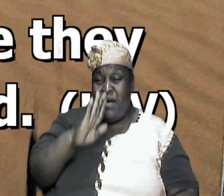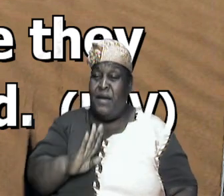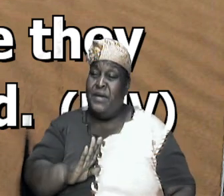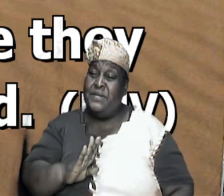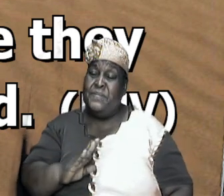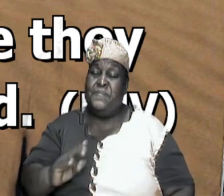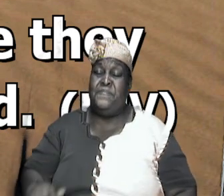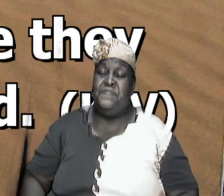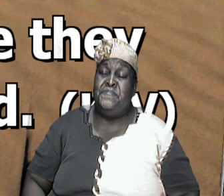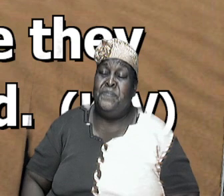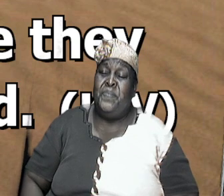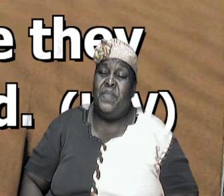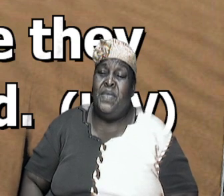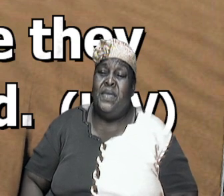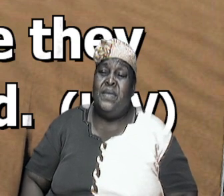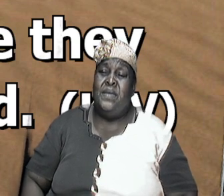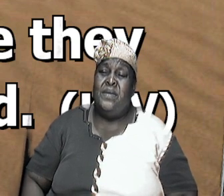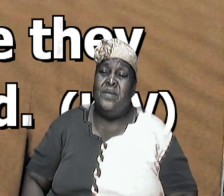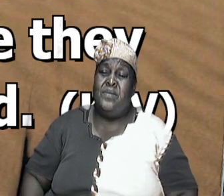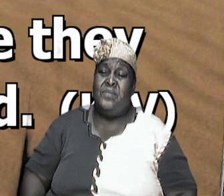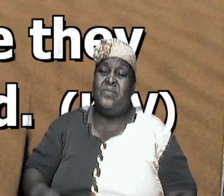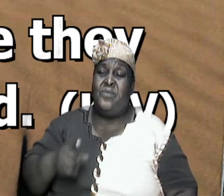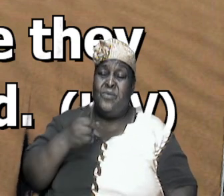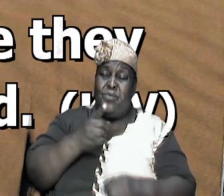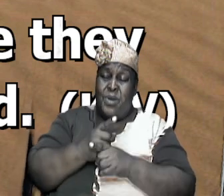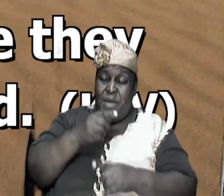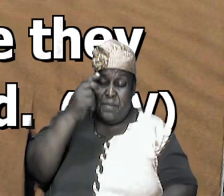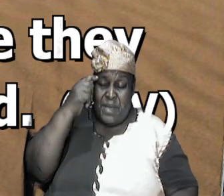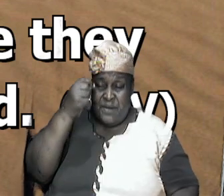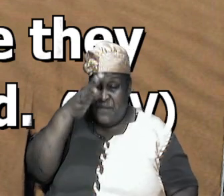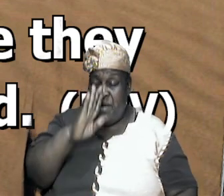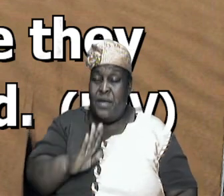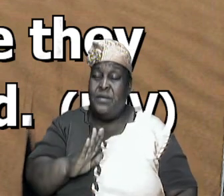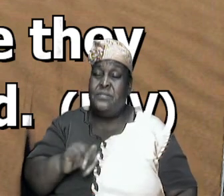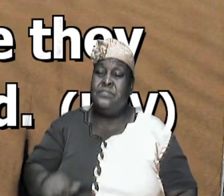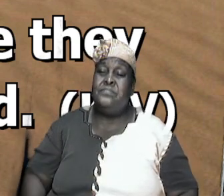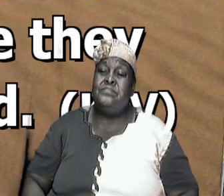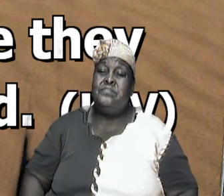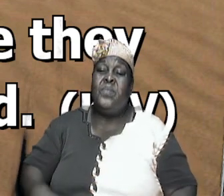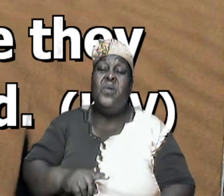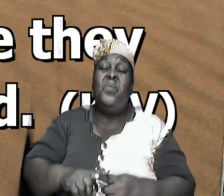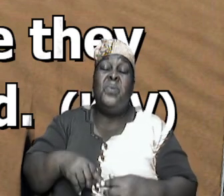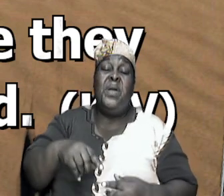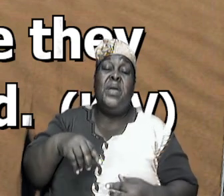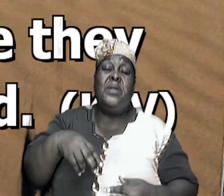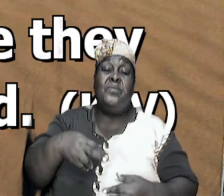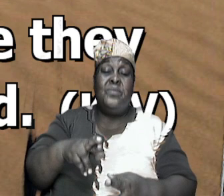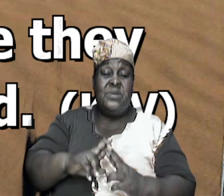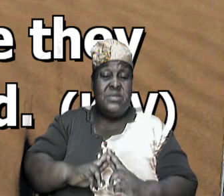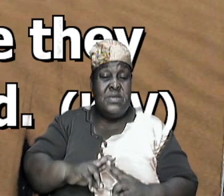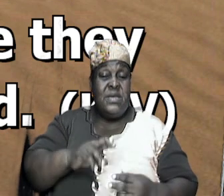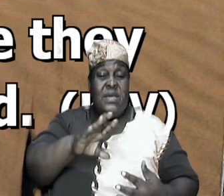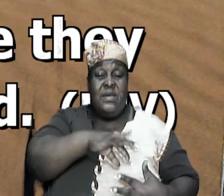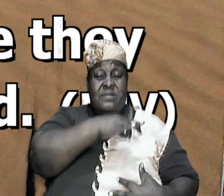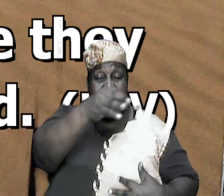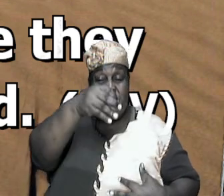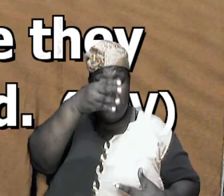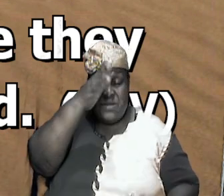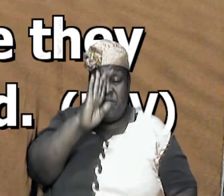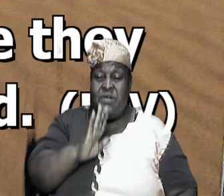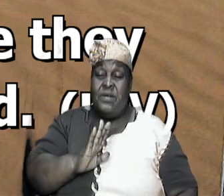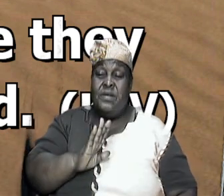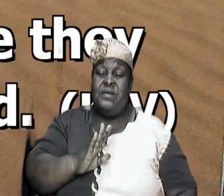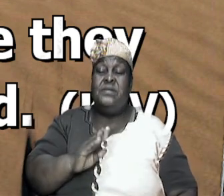Christ, the actual mind of Christ. And so, when we receive the Spirit of